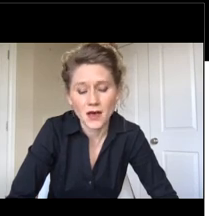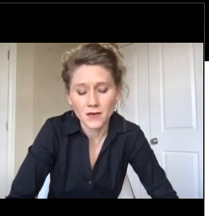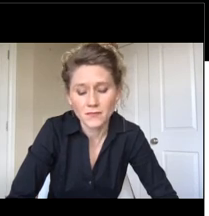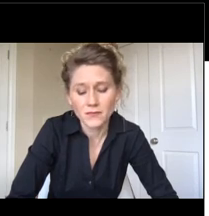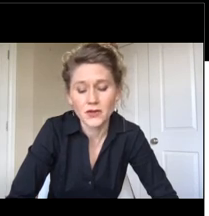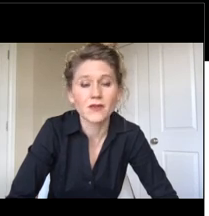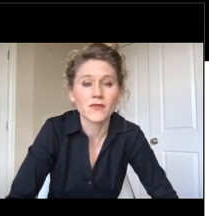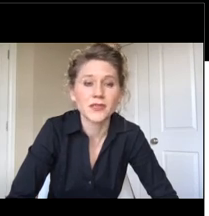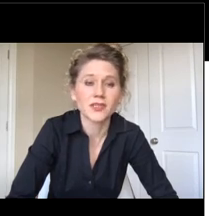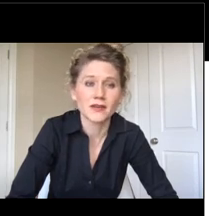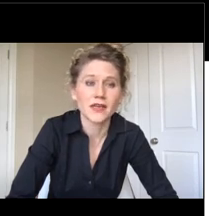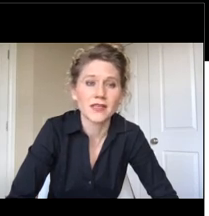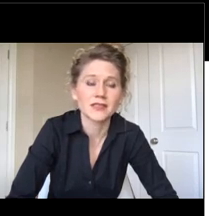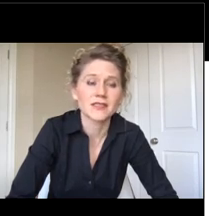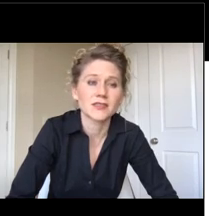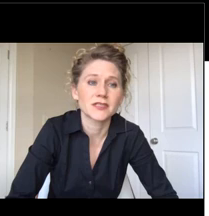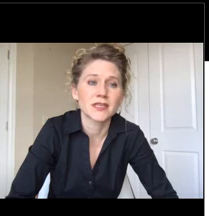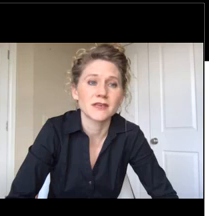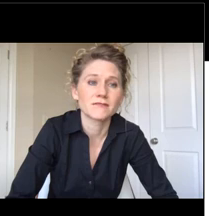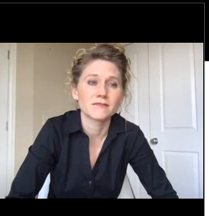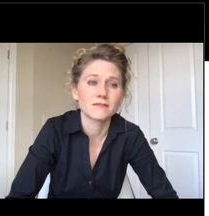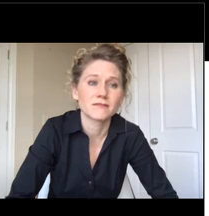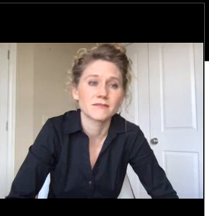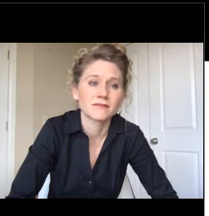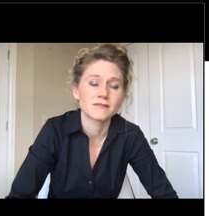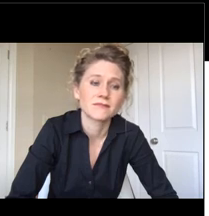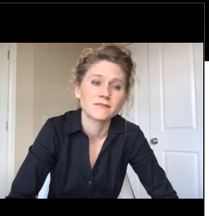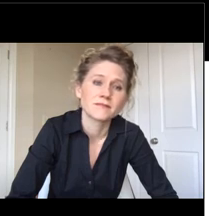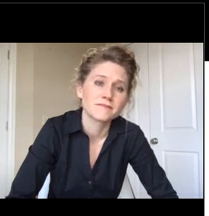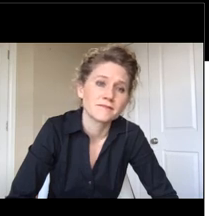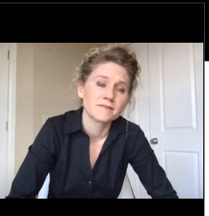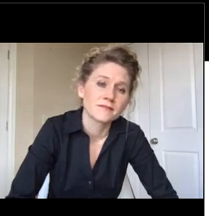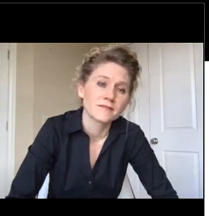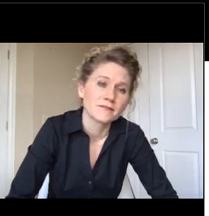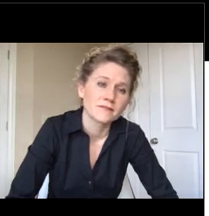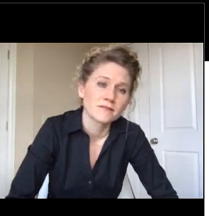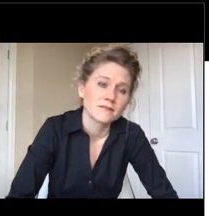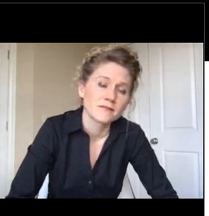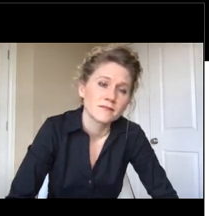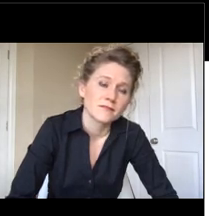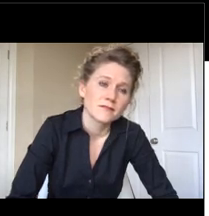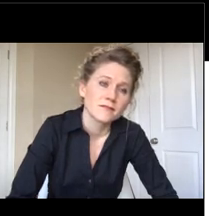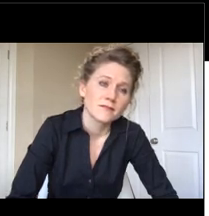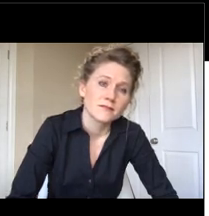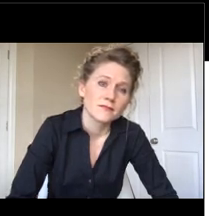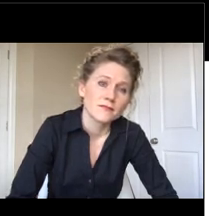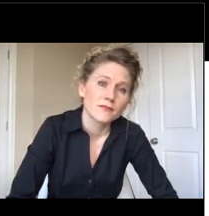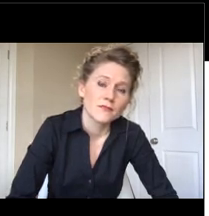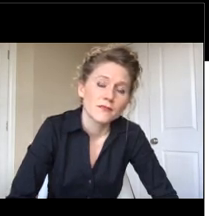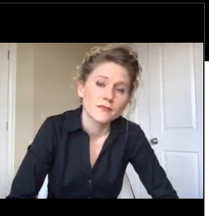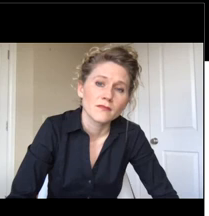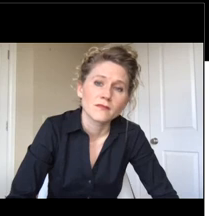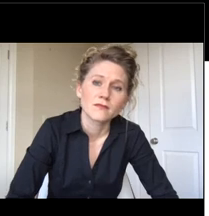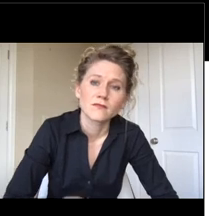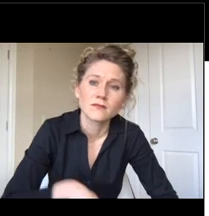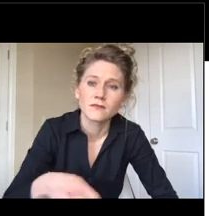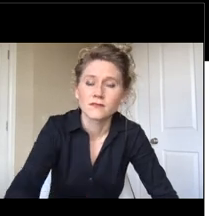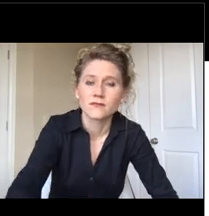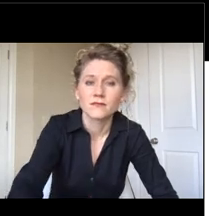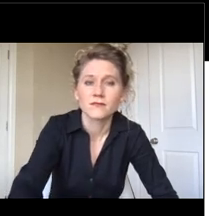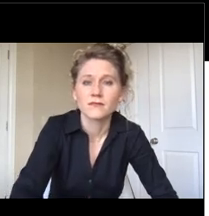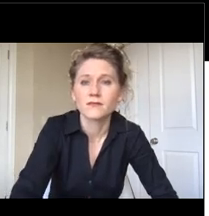time learning from each other, and I think this is interesting. We did. We were kind of doing it just on